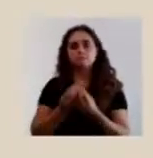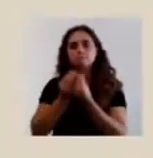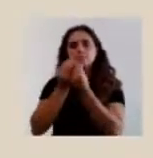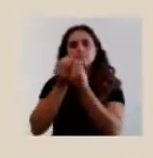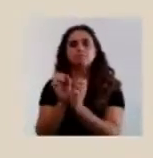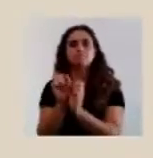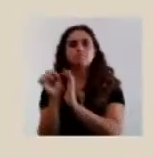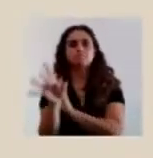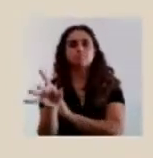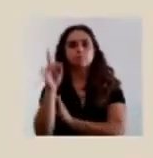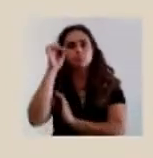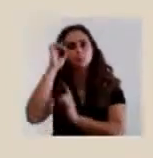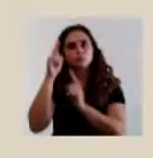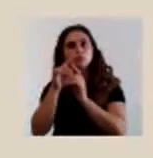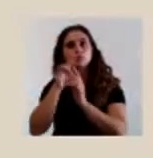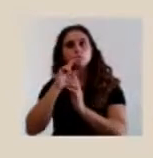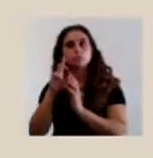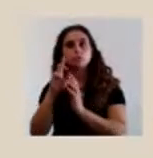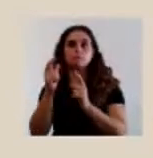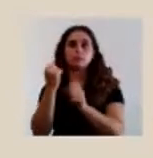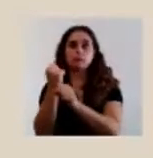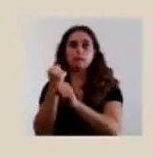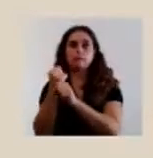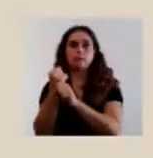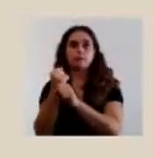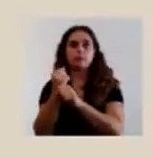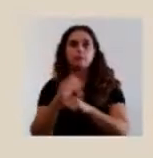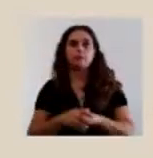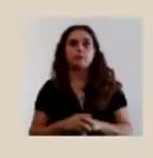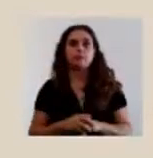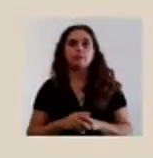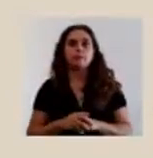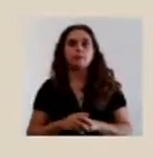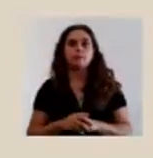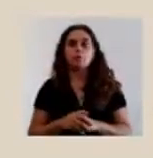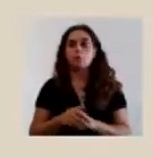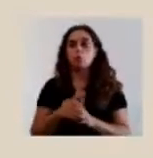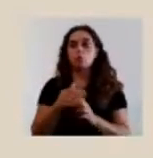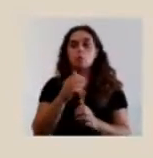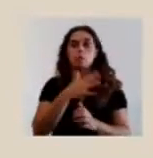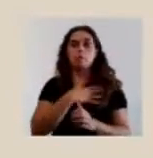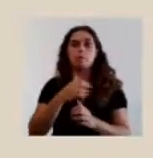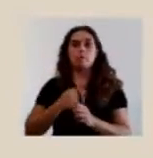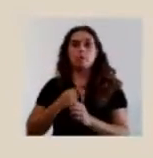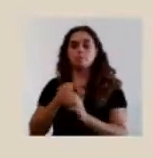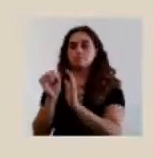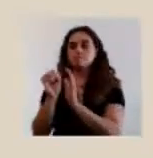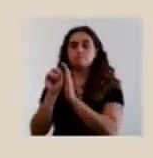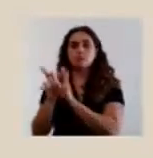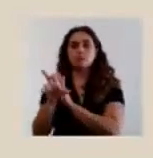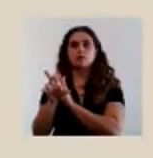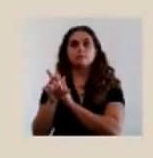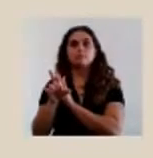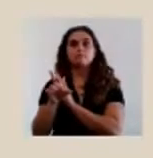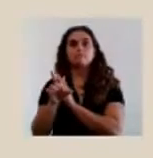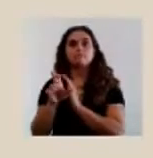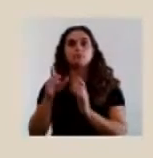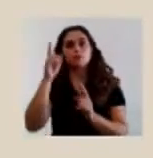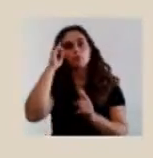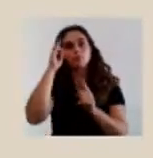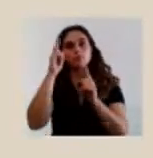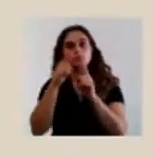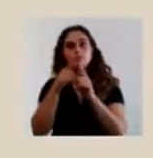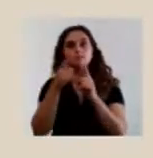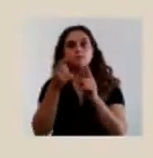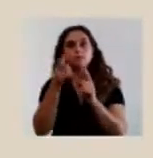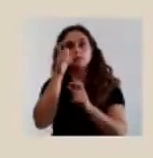out in response to real job openings. Employer responses are then measured, allowing the researcher